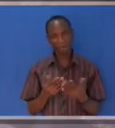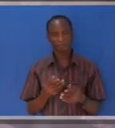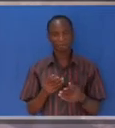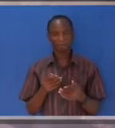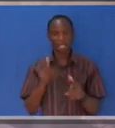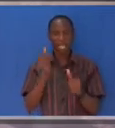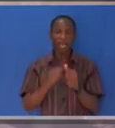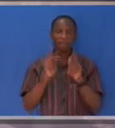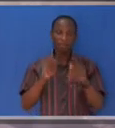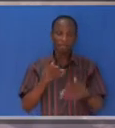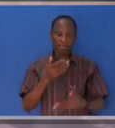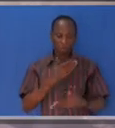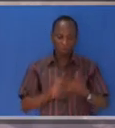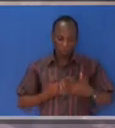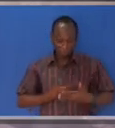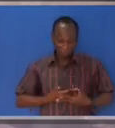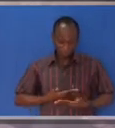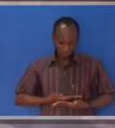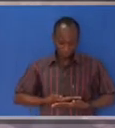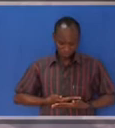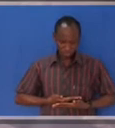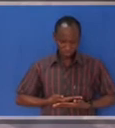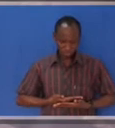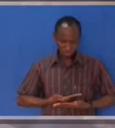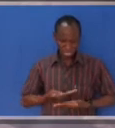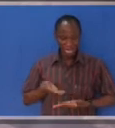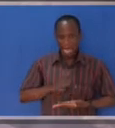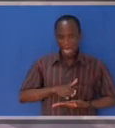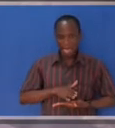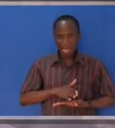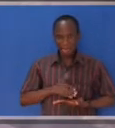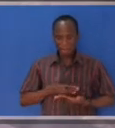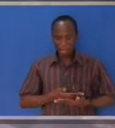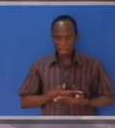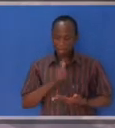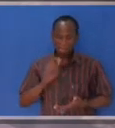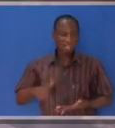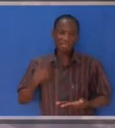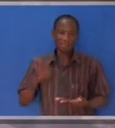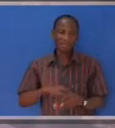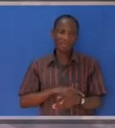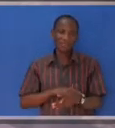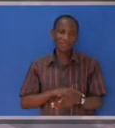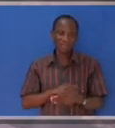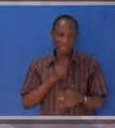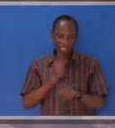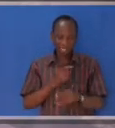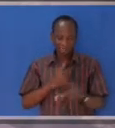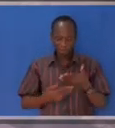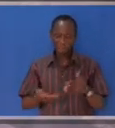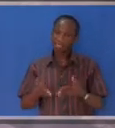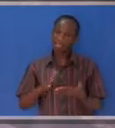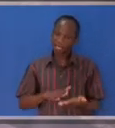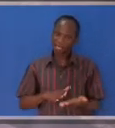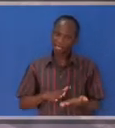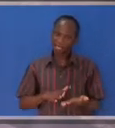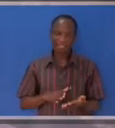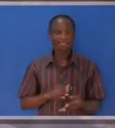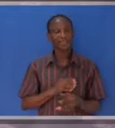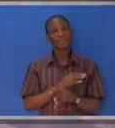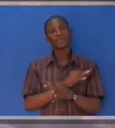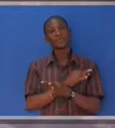no fo mpo na ofiri mu ametina sa si so anya boni bia oko ba bi pa Abraham